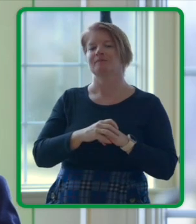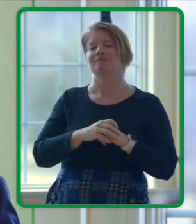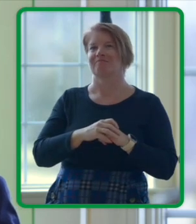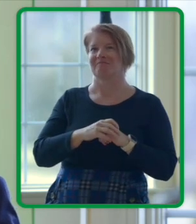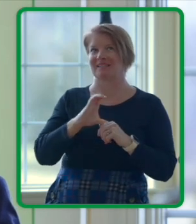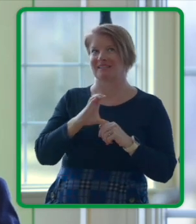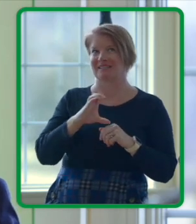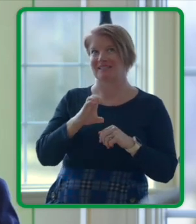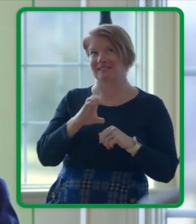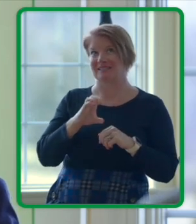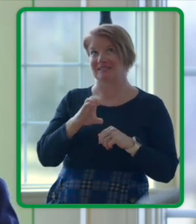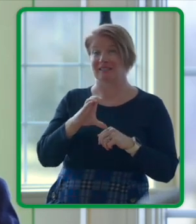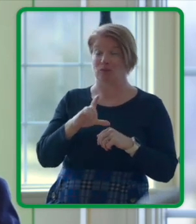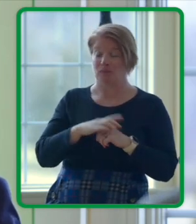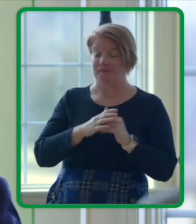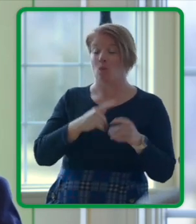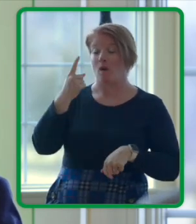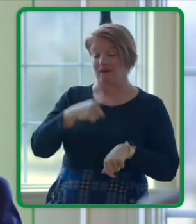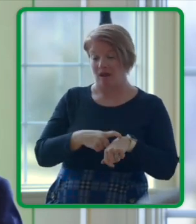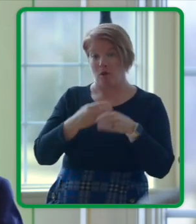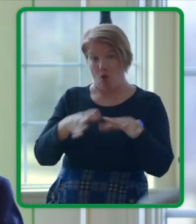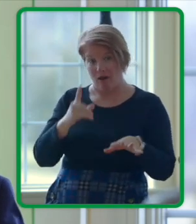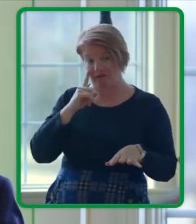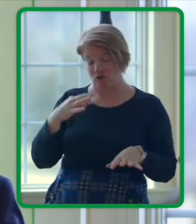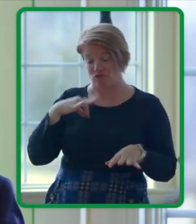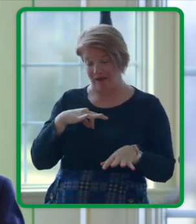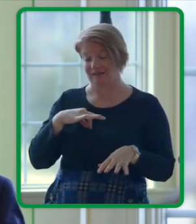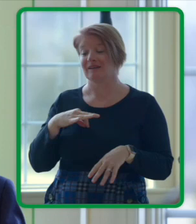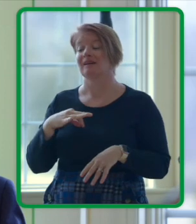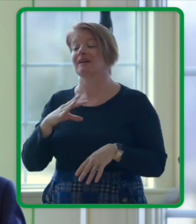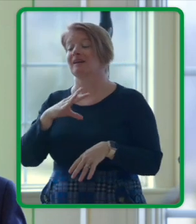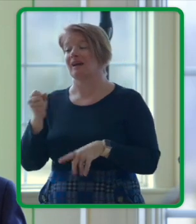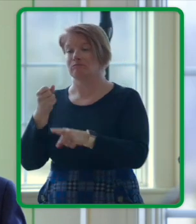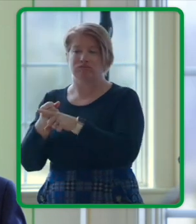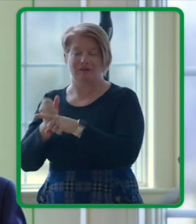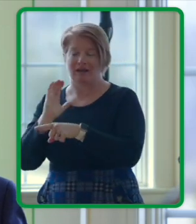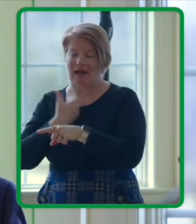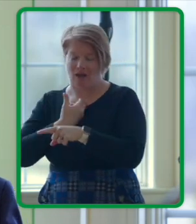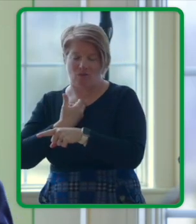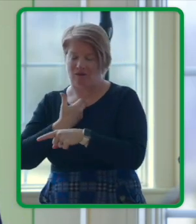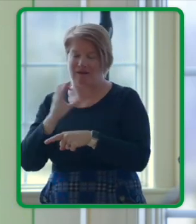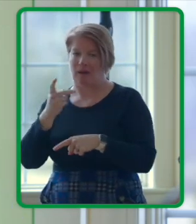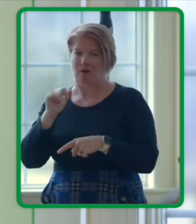to our allowance for credit losses and a direct reduction to our capital of $2.1 million.